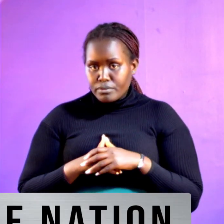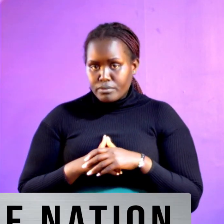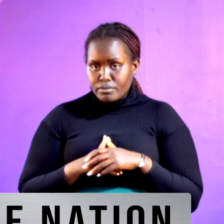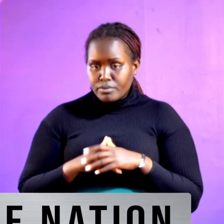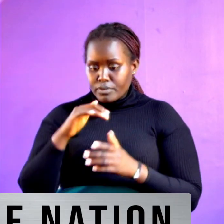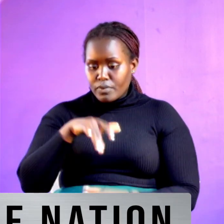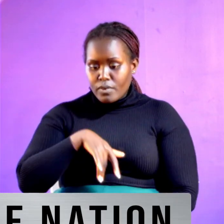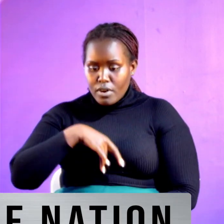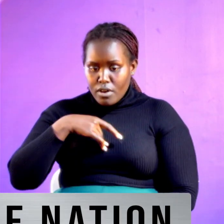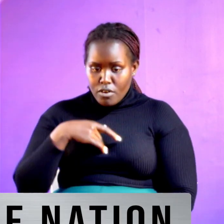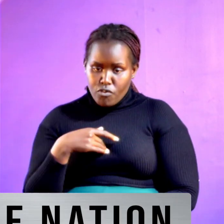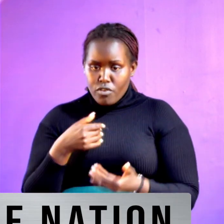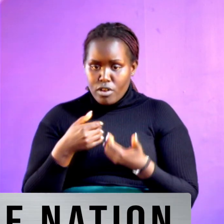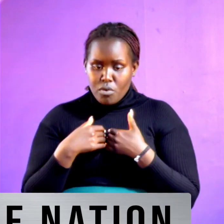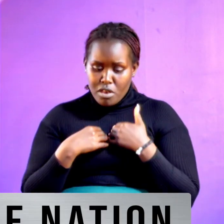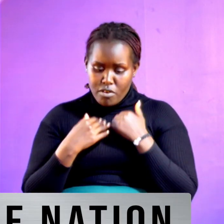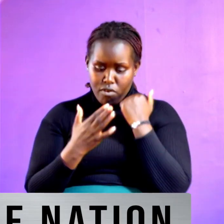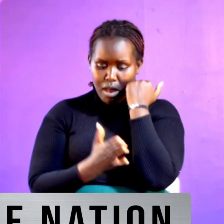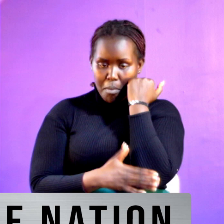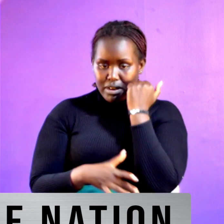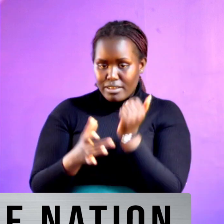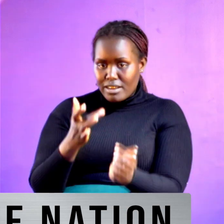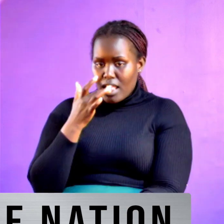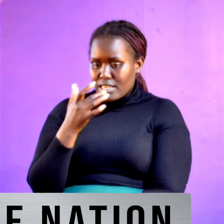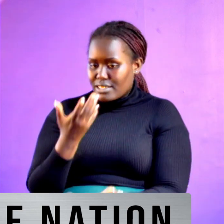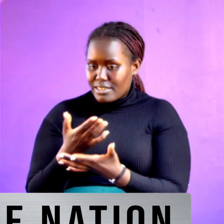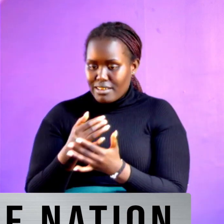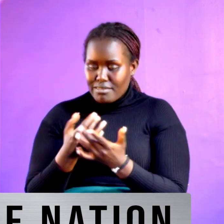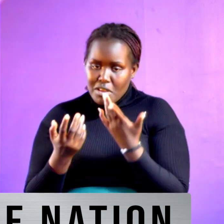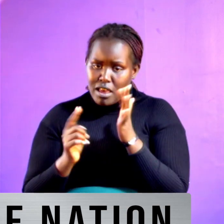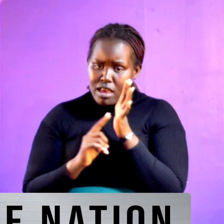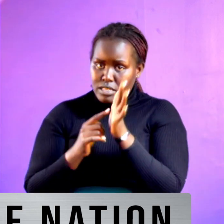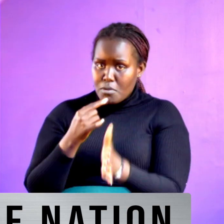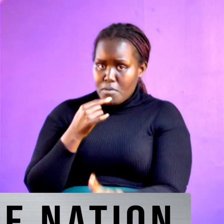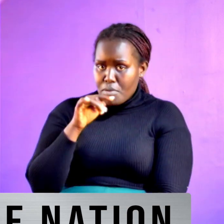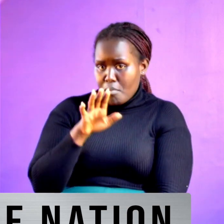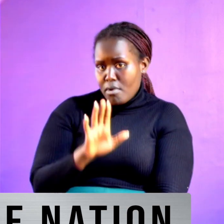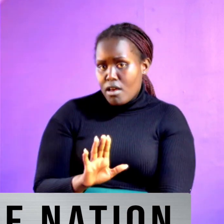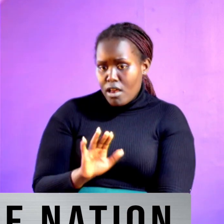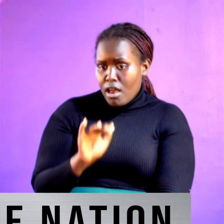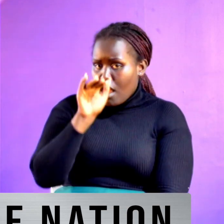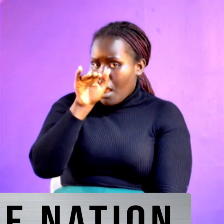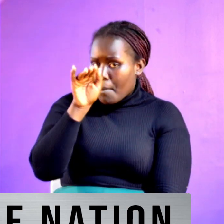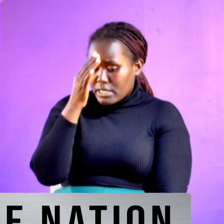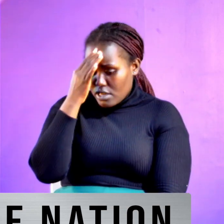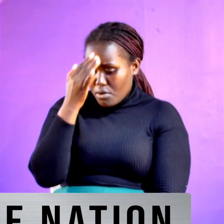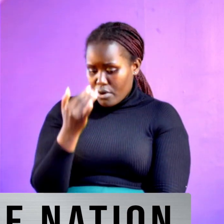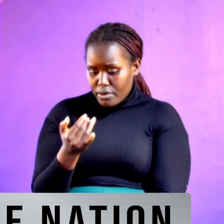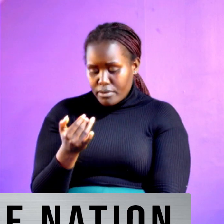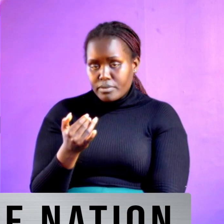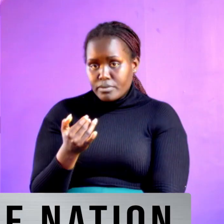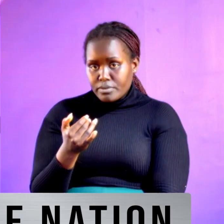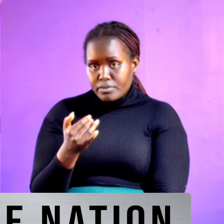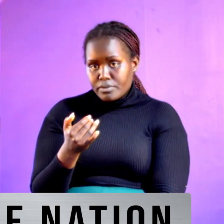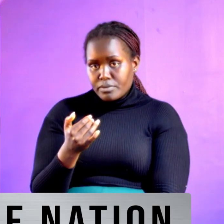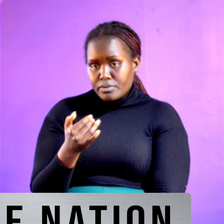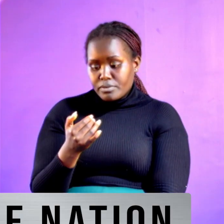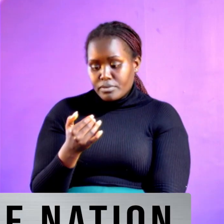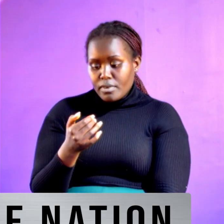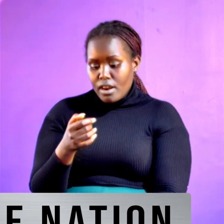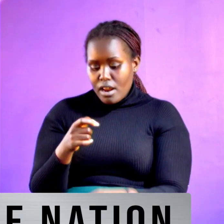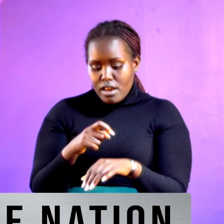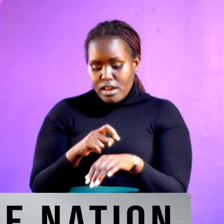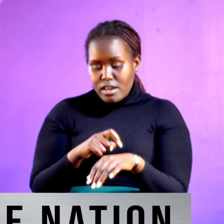feel like there is a bad taste in your mouth? And the reason why I'm asking this is, when